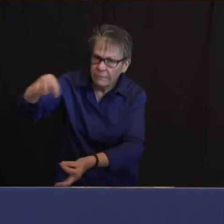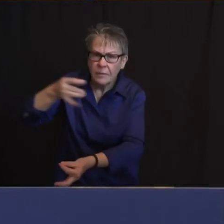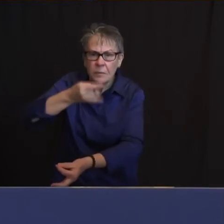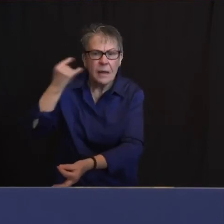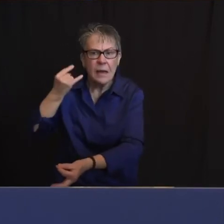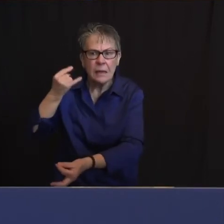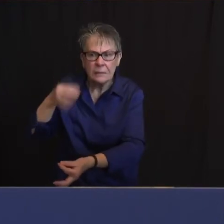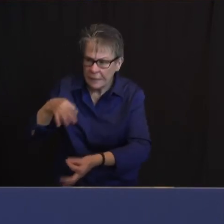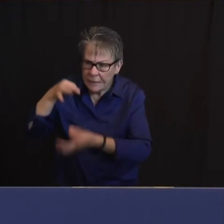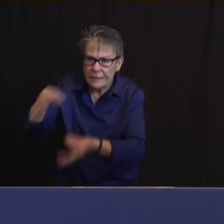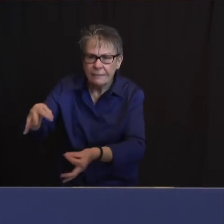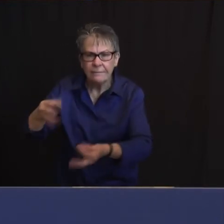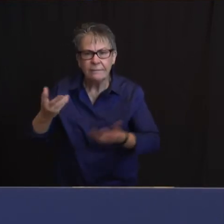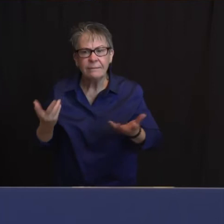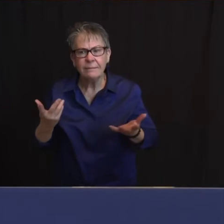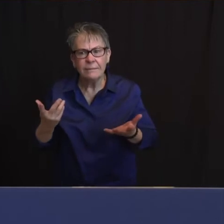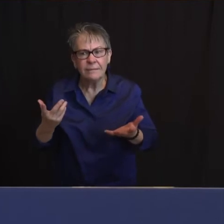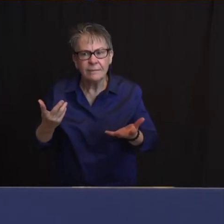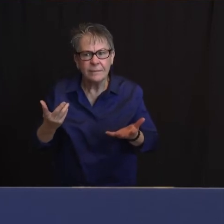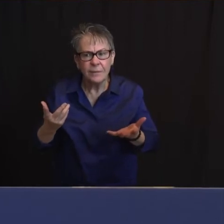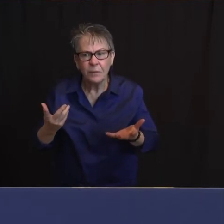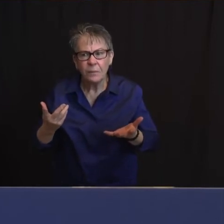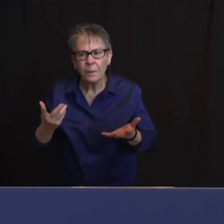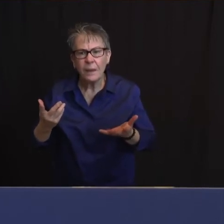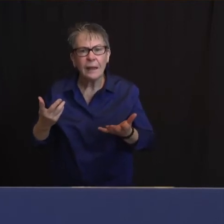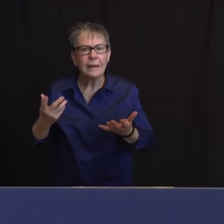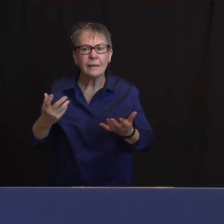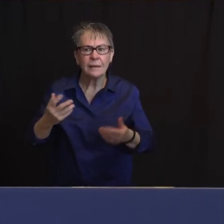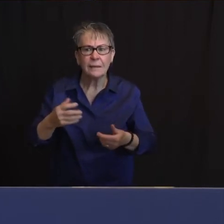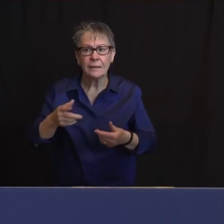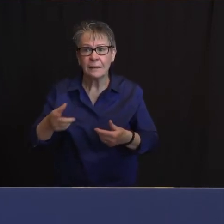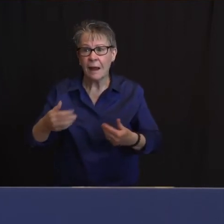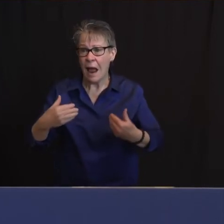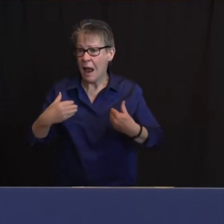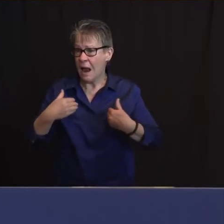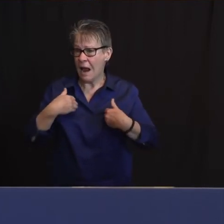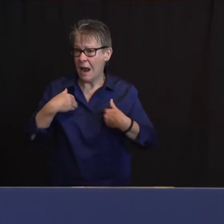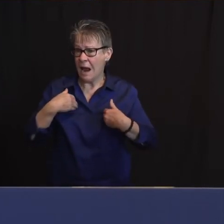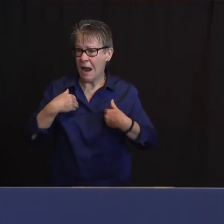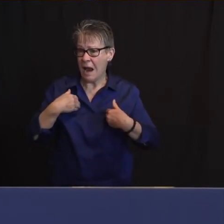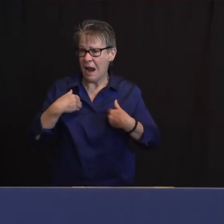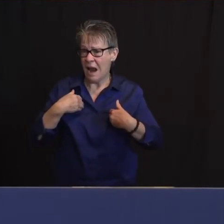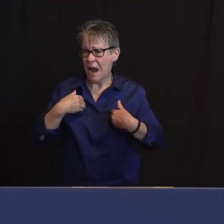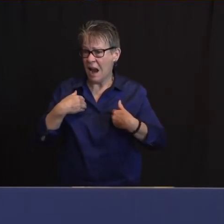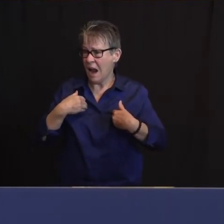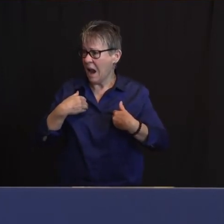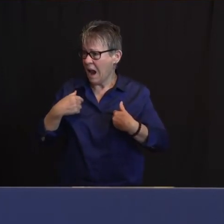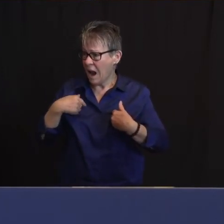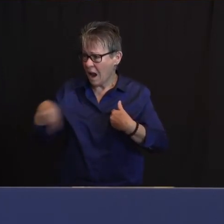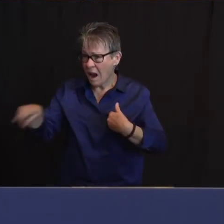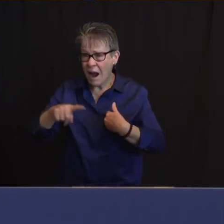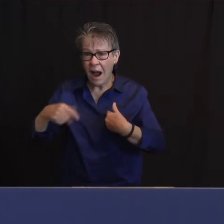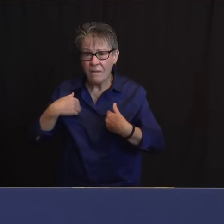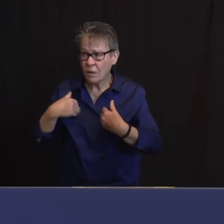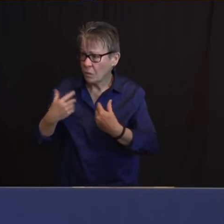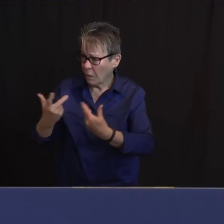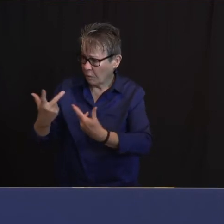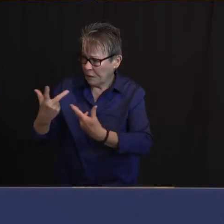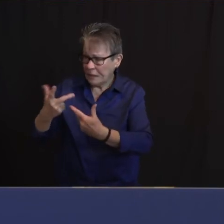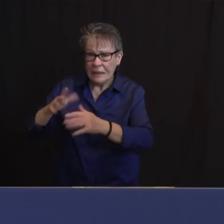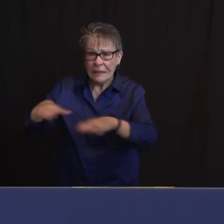Dad got all three of them are on an indoor team, and I can't go to their games, and that stinks for me, I have to say. So I completely get it. I've got